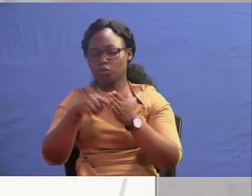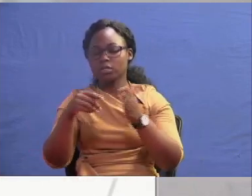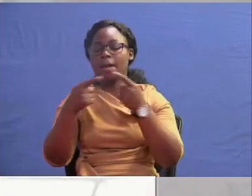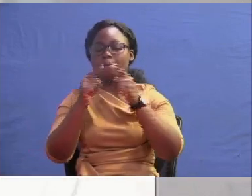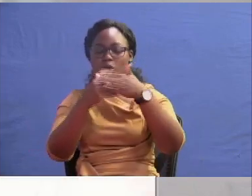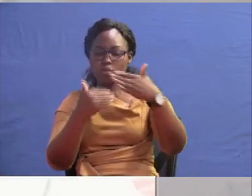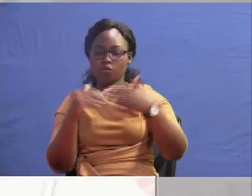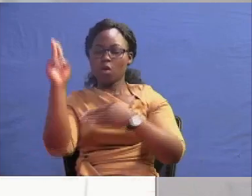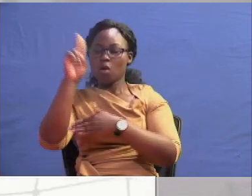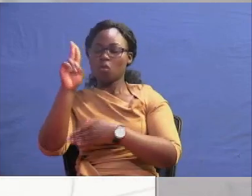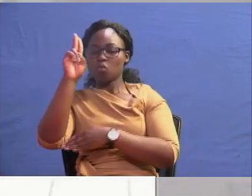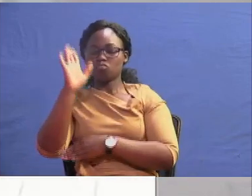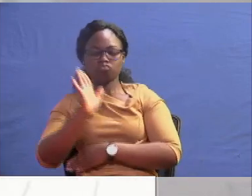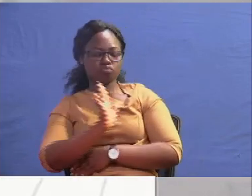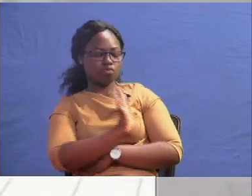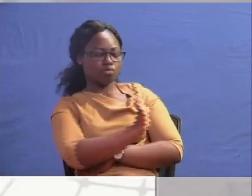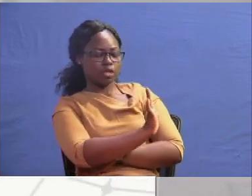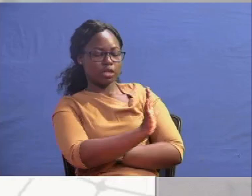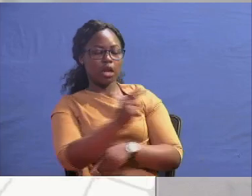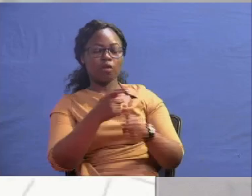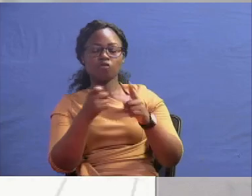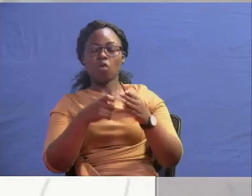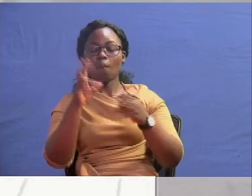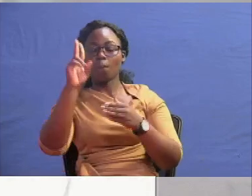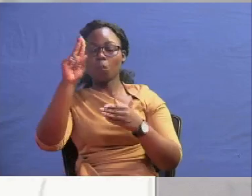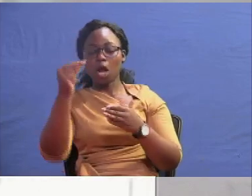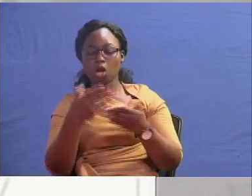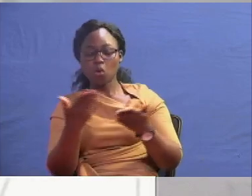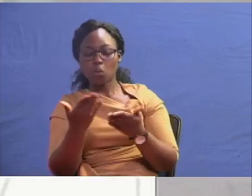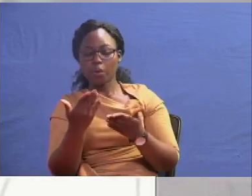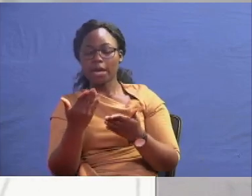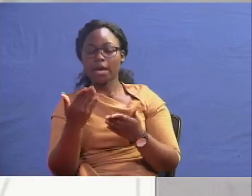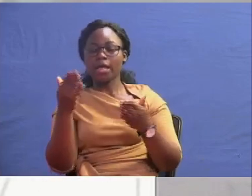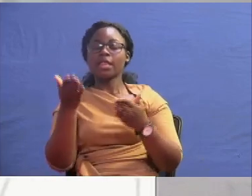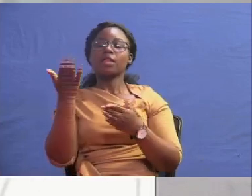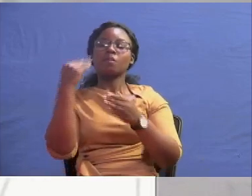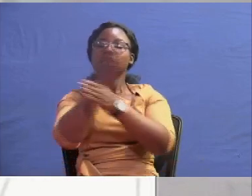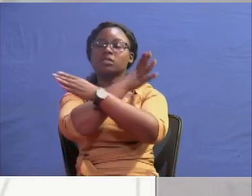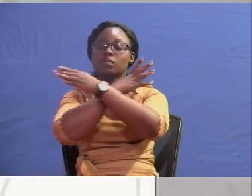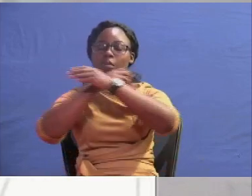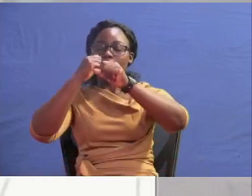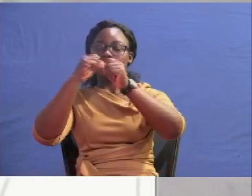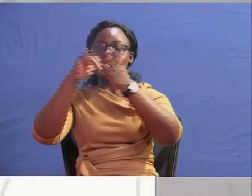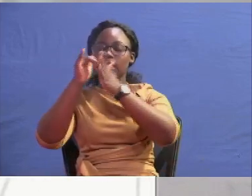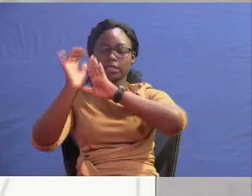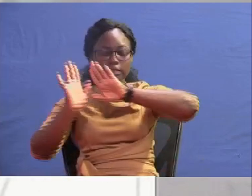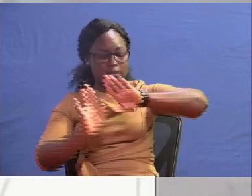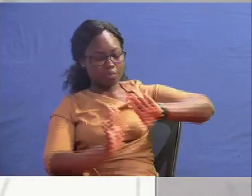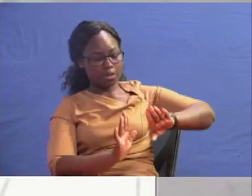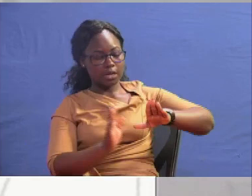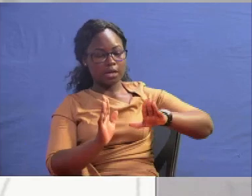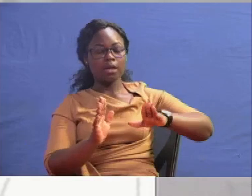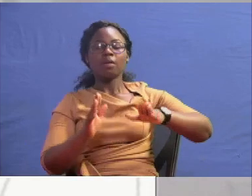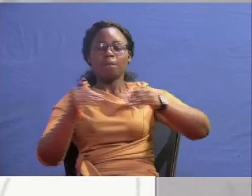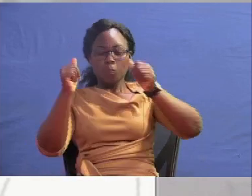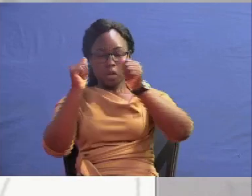Uhuru returns. Mm-hmm. From nowhere, the president, former president, that is back. And he's back with a